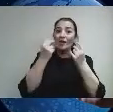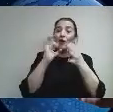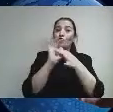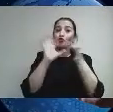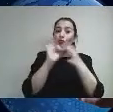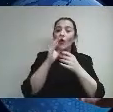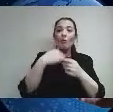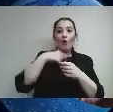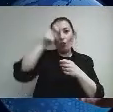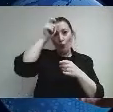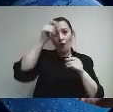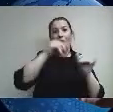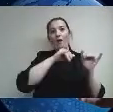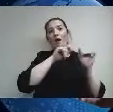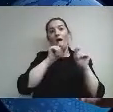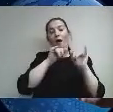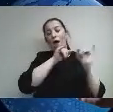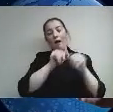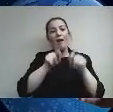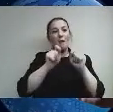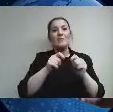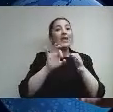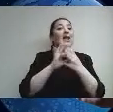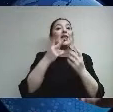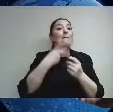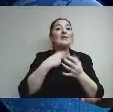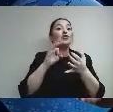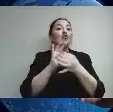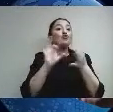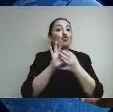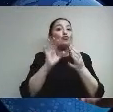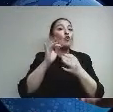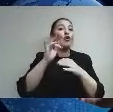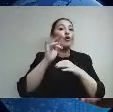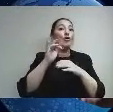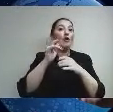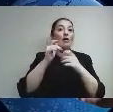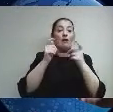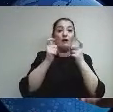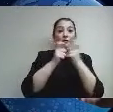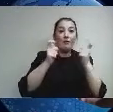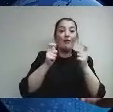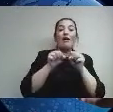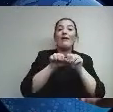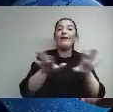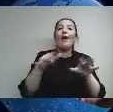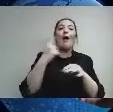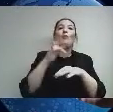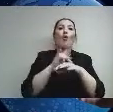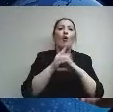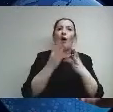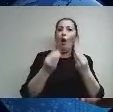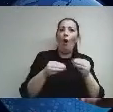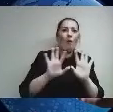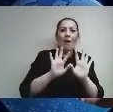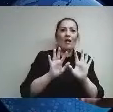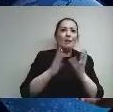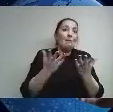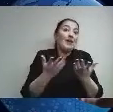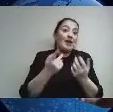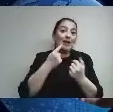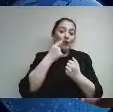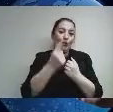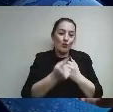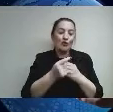our attitude is, why not being a company of that creates the solution.